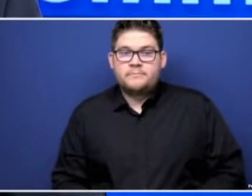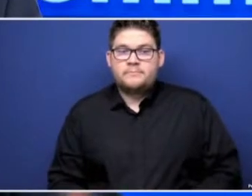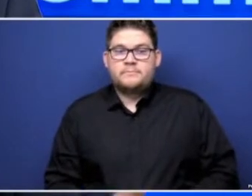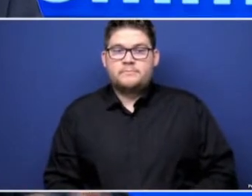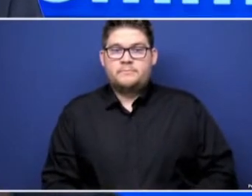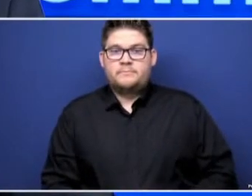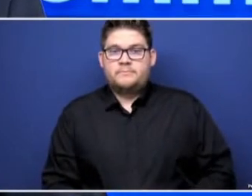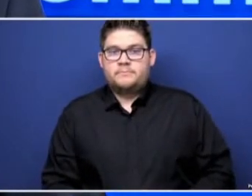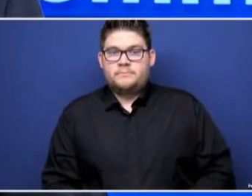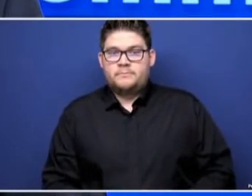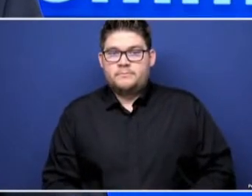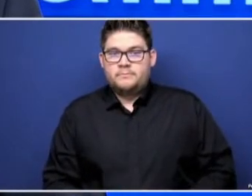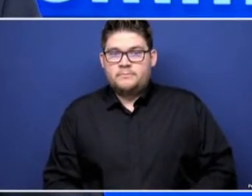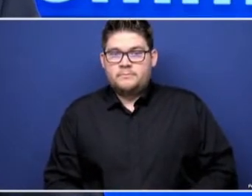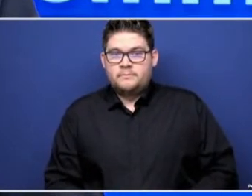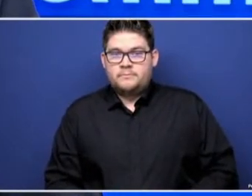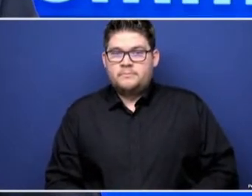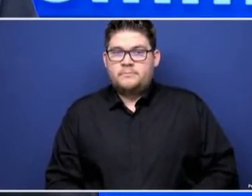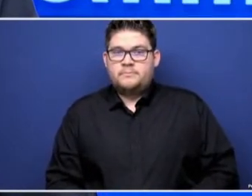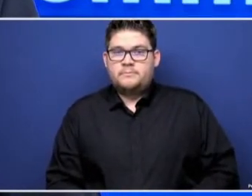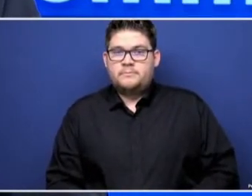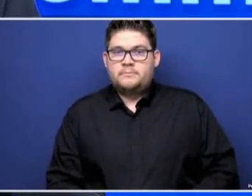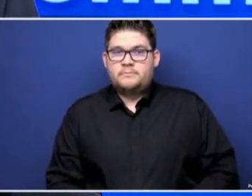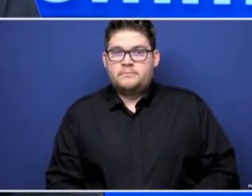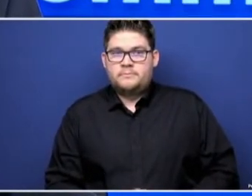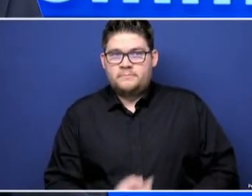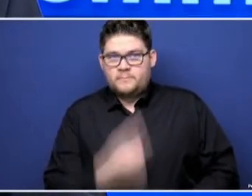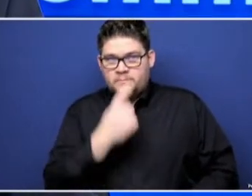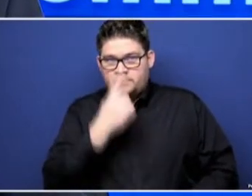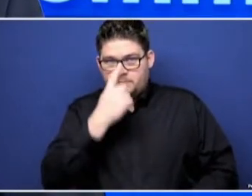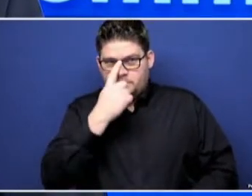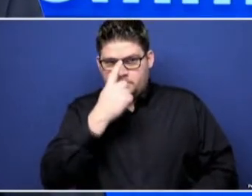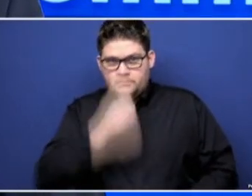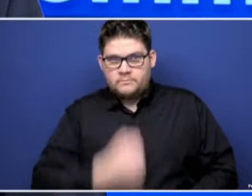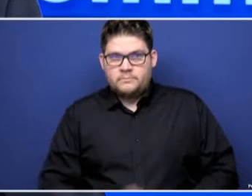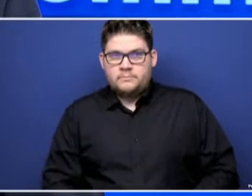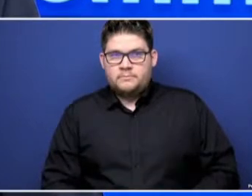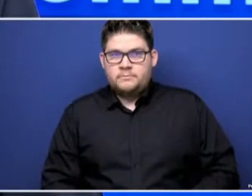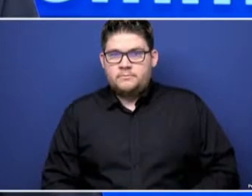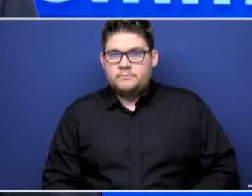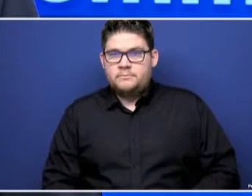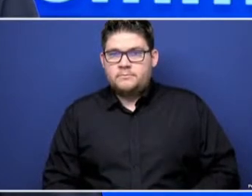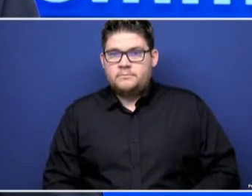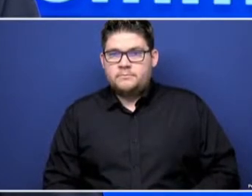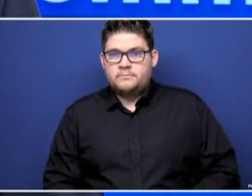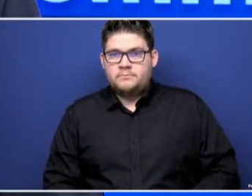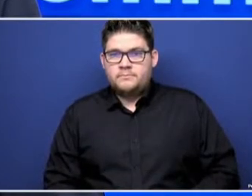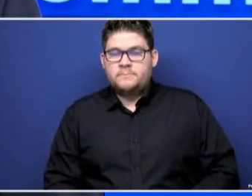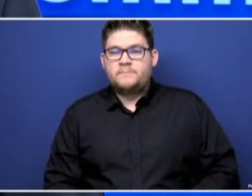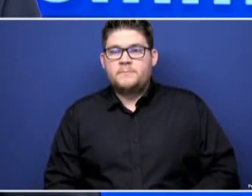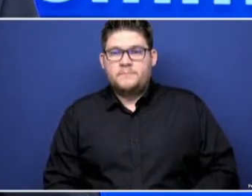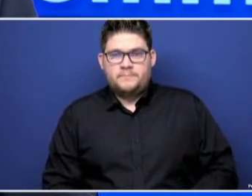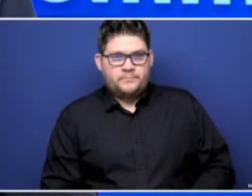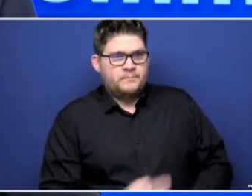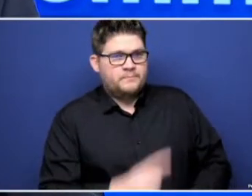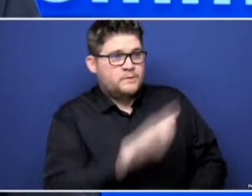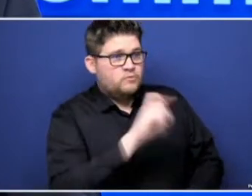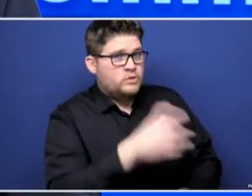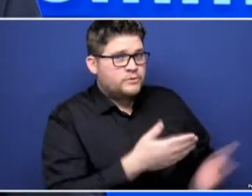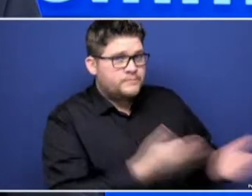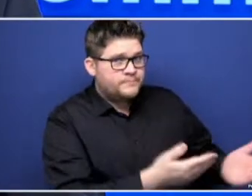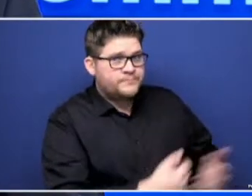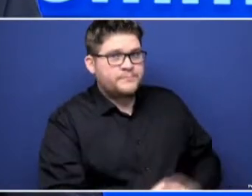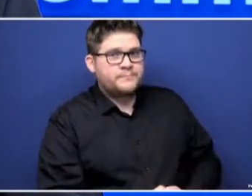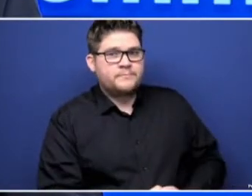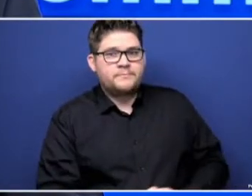government. I know Dr. Ballem and Dr. Henry are in regular contact with their opposite numbers across the country to make sure that